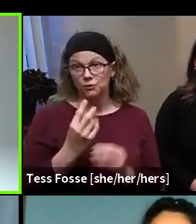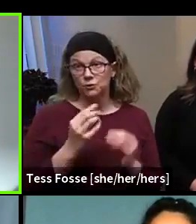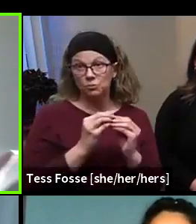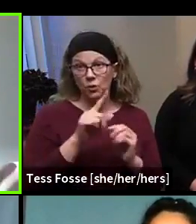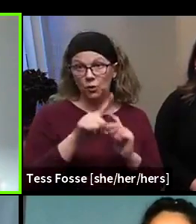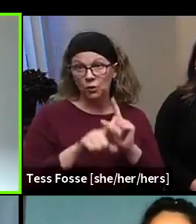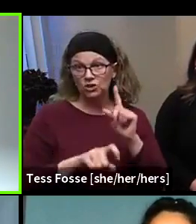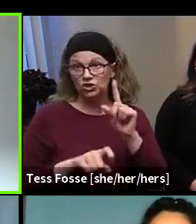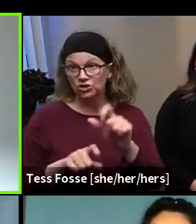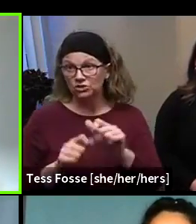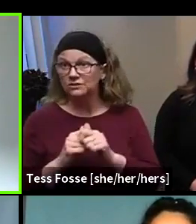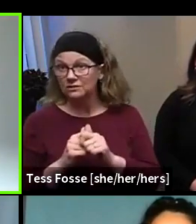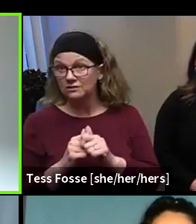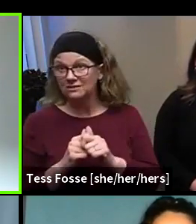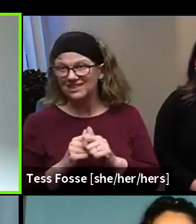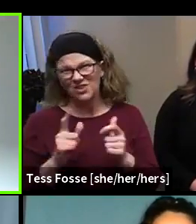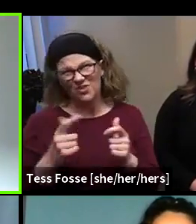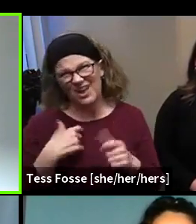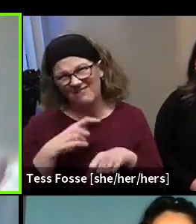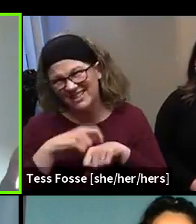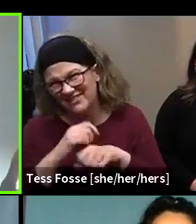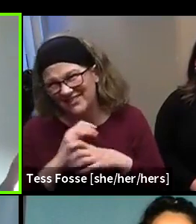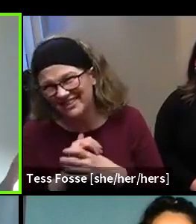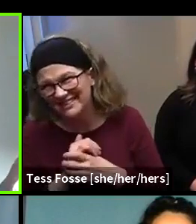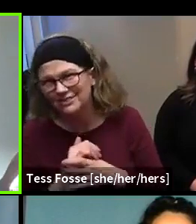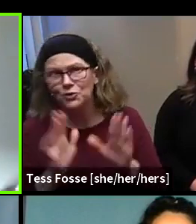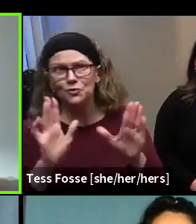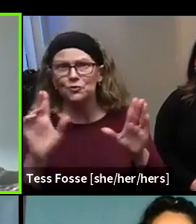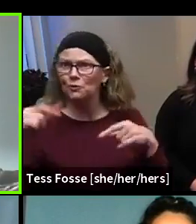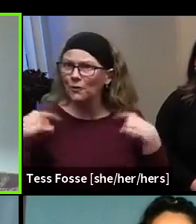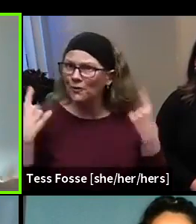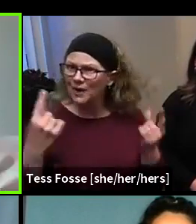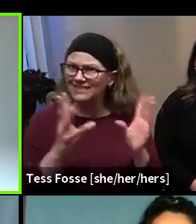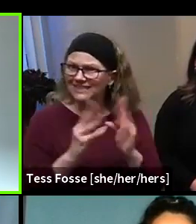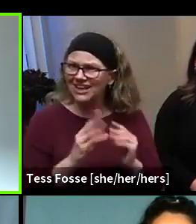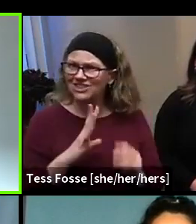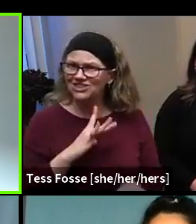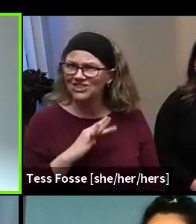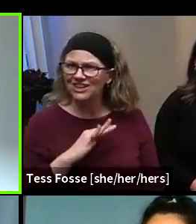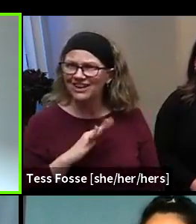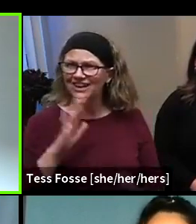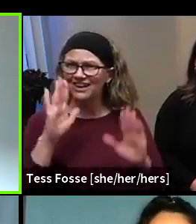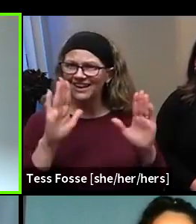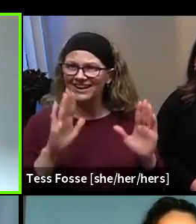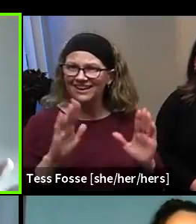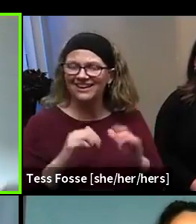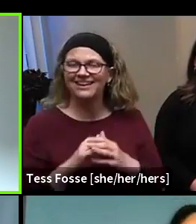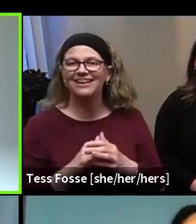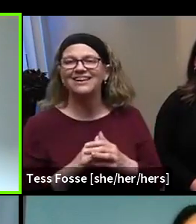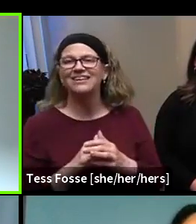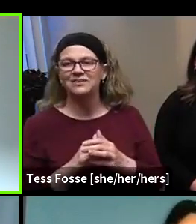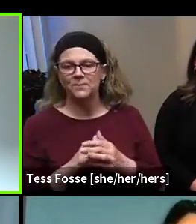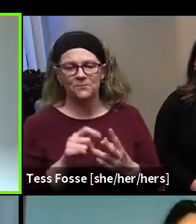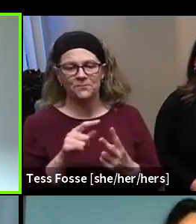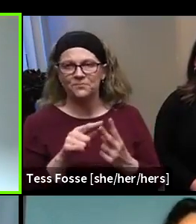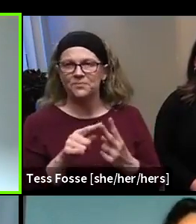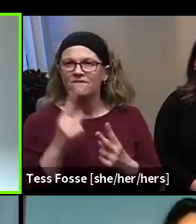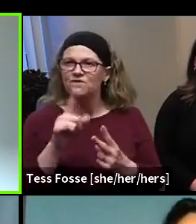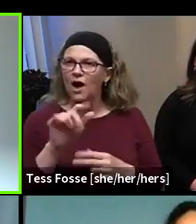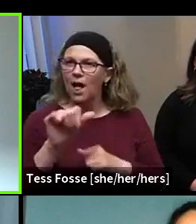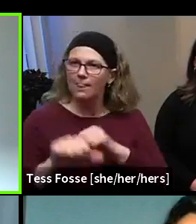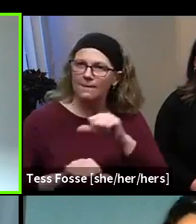questions. That's all we have time for. It's been a great session though. This is fantastic. So